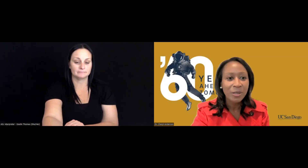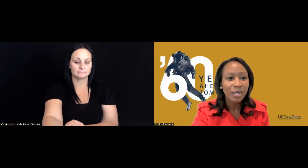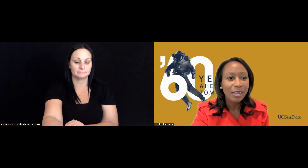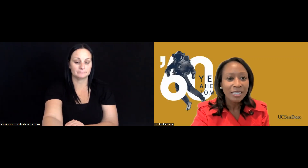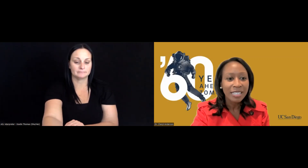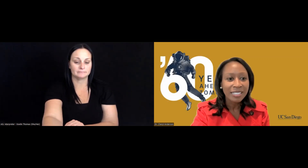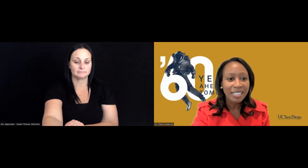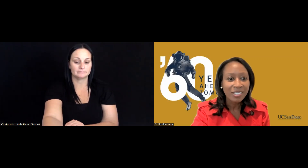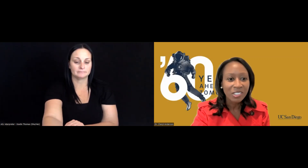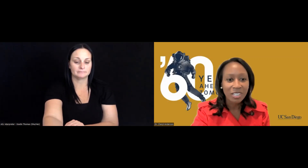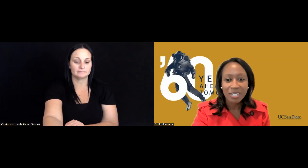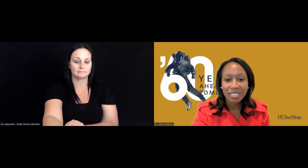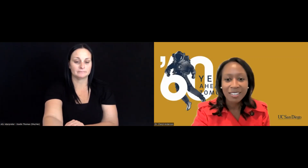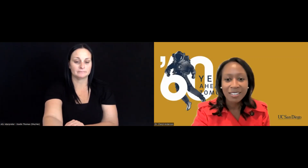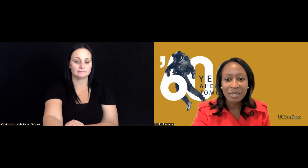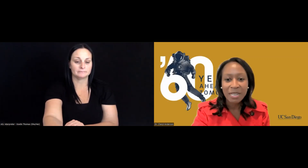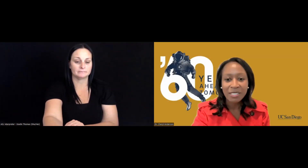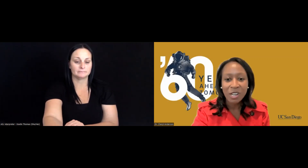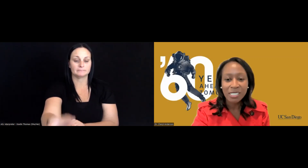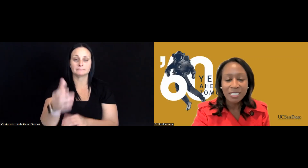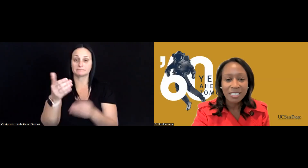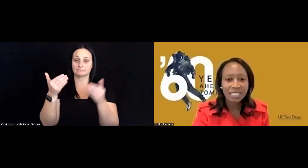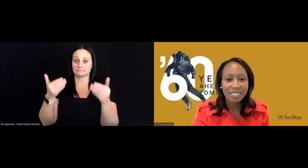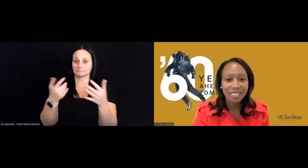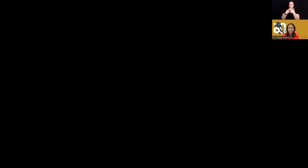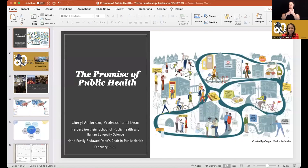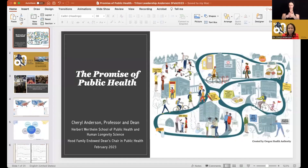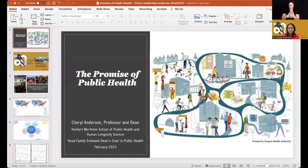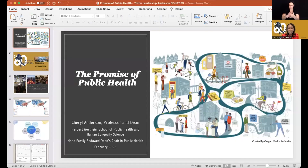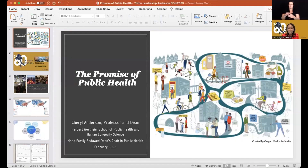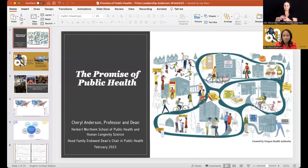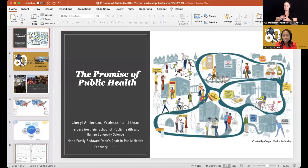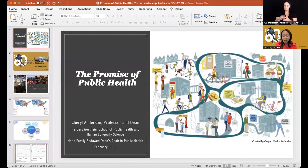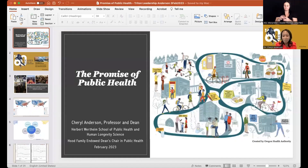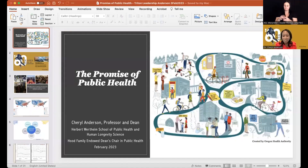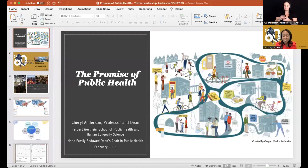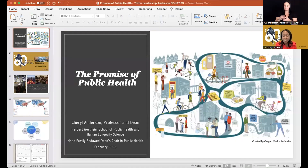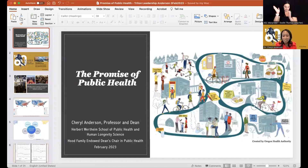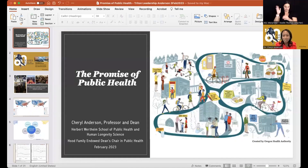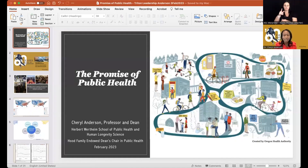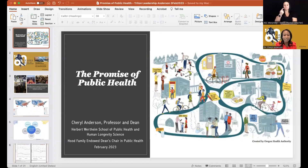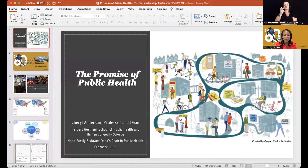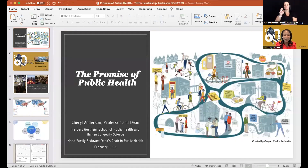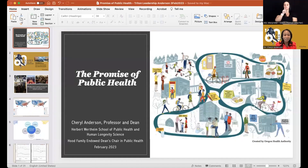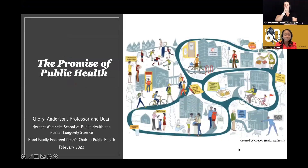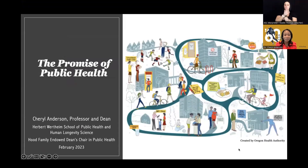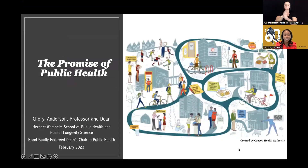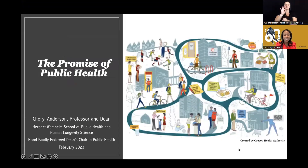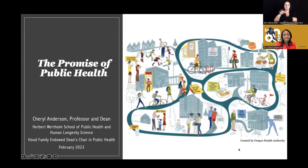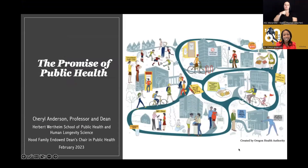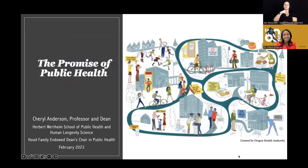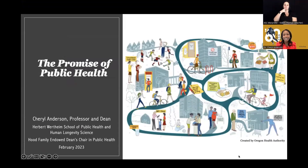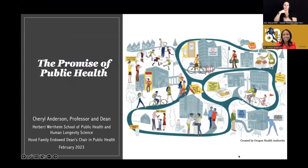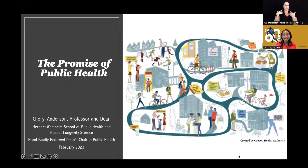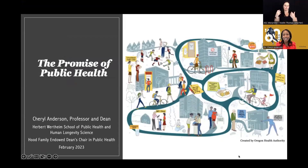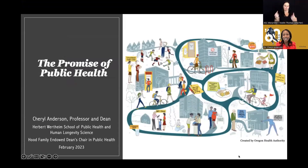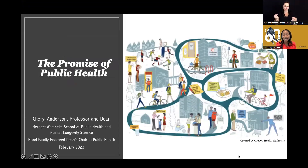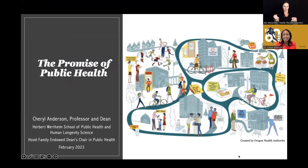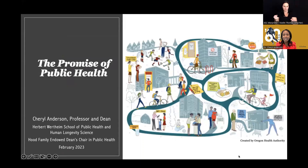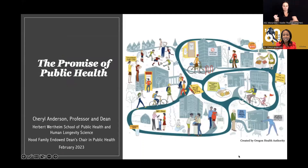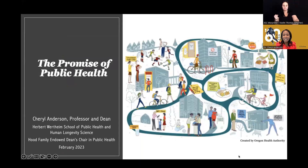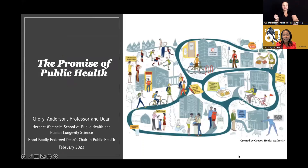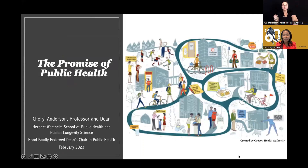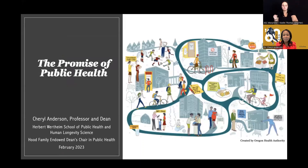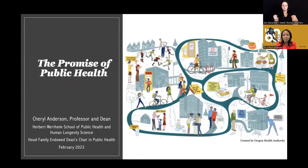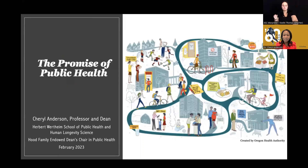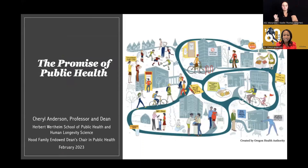So let's get started. My talk today is titled The Promise of Public Health, and I